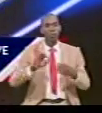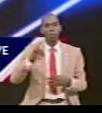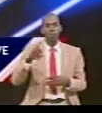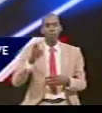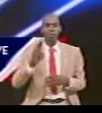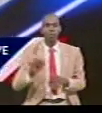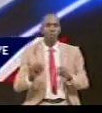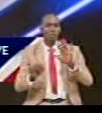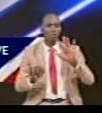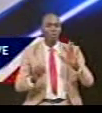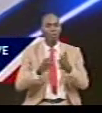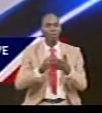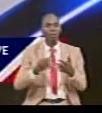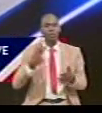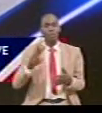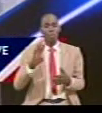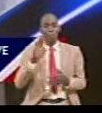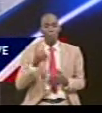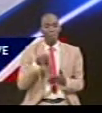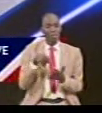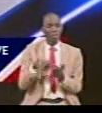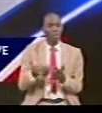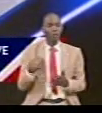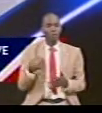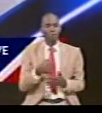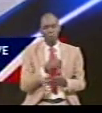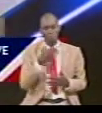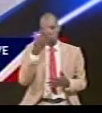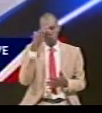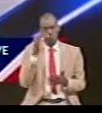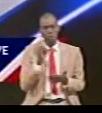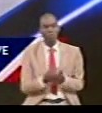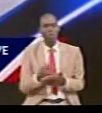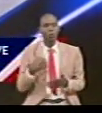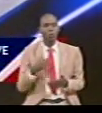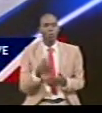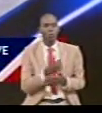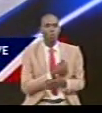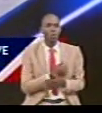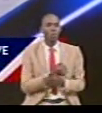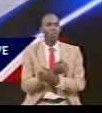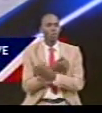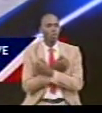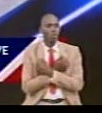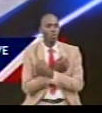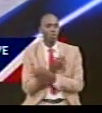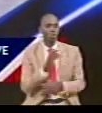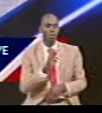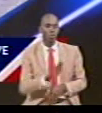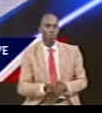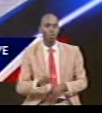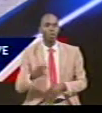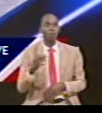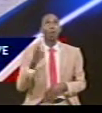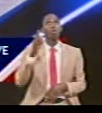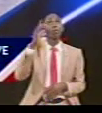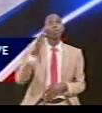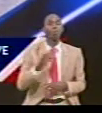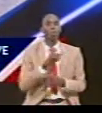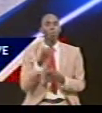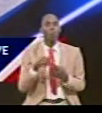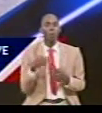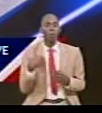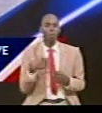By this we know that we love the children of God when we love God